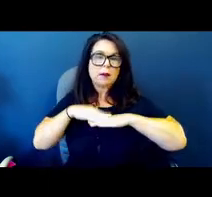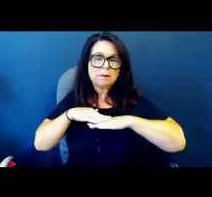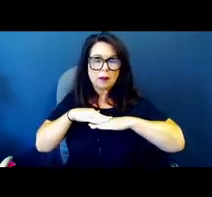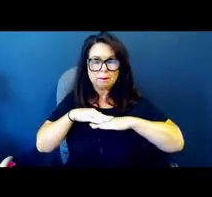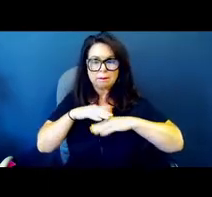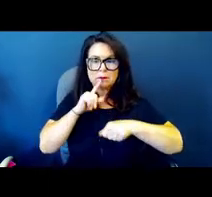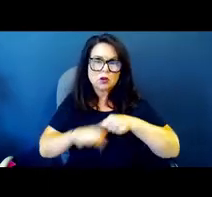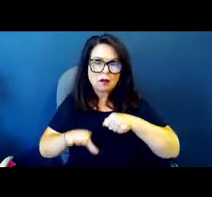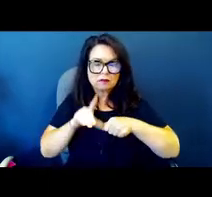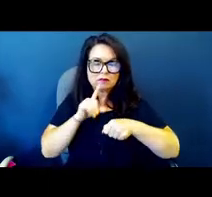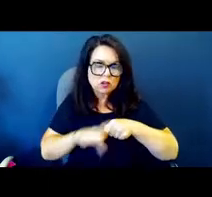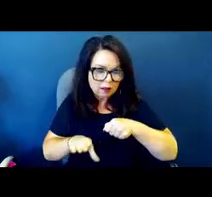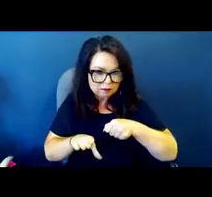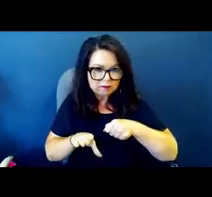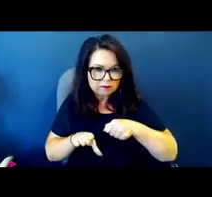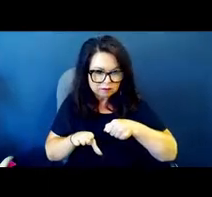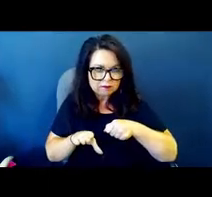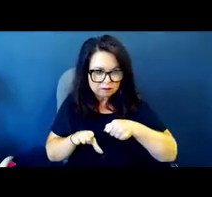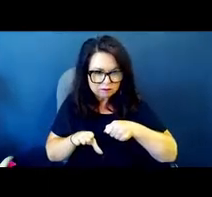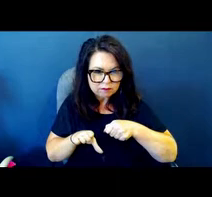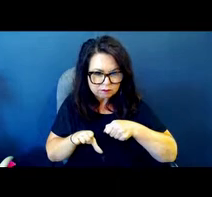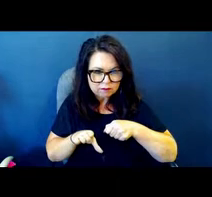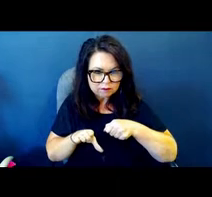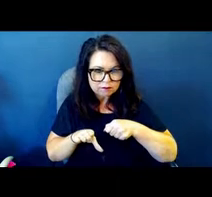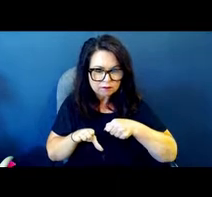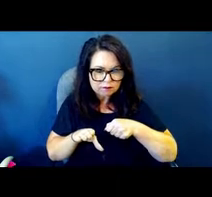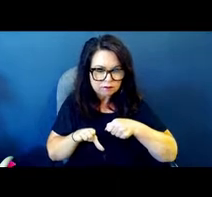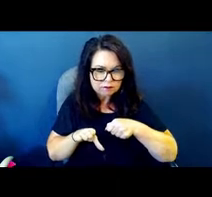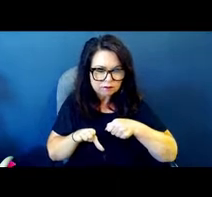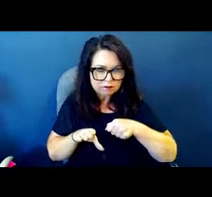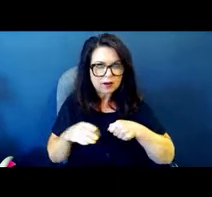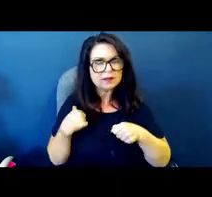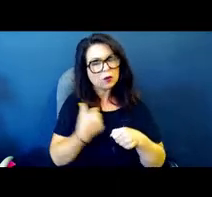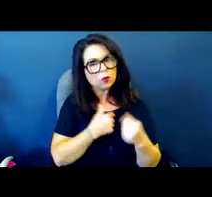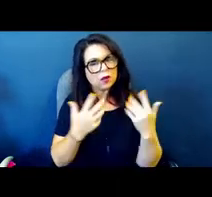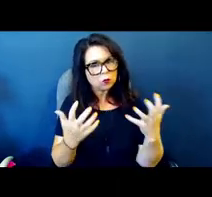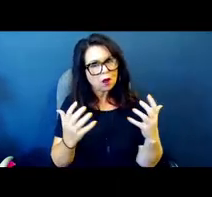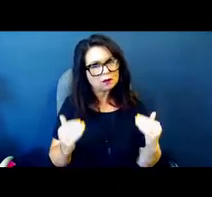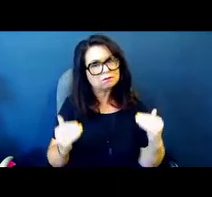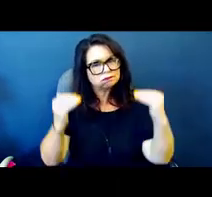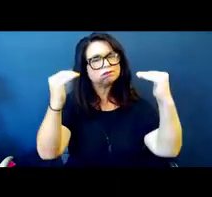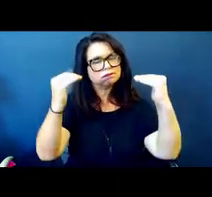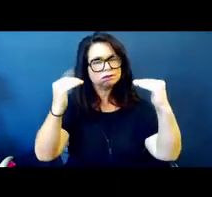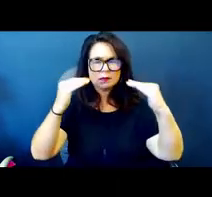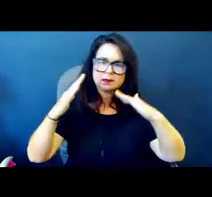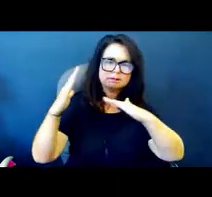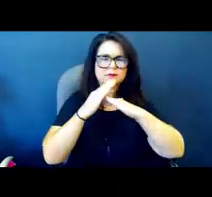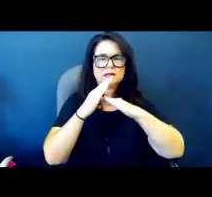we take it to the gold standard. So live rather